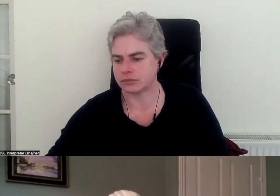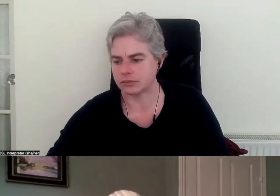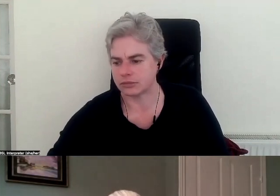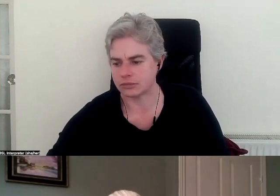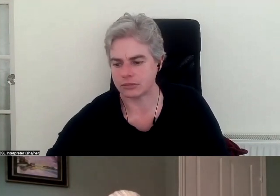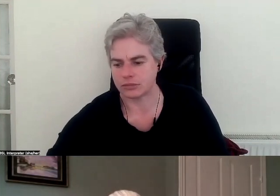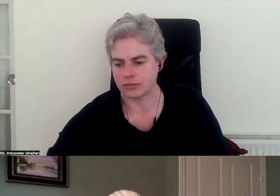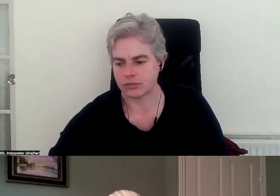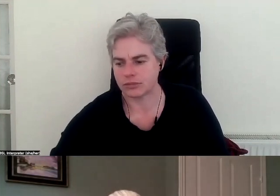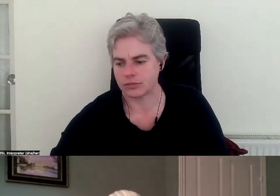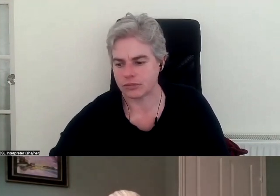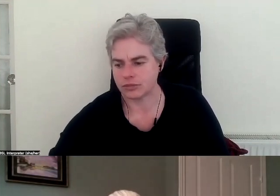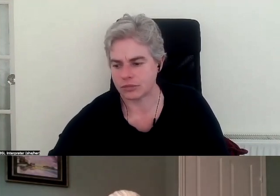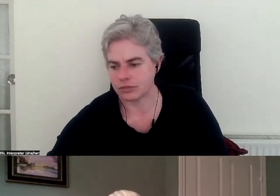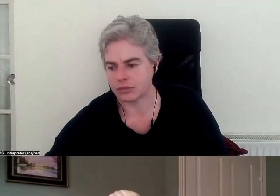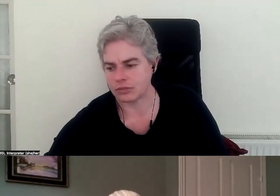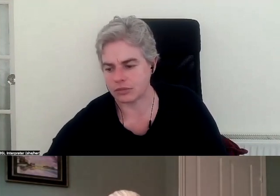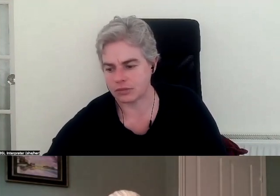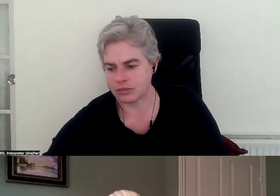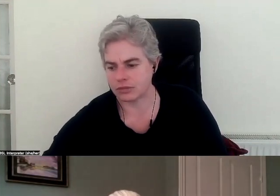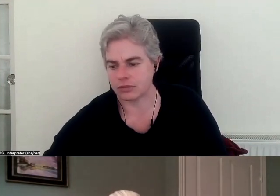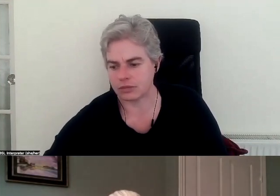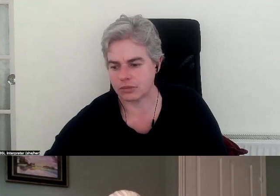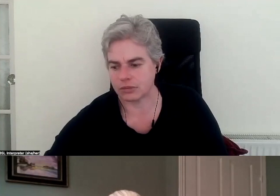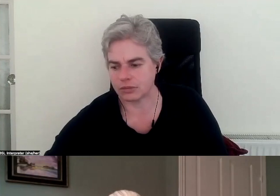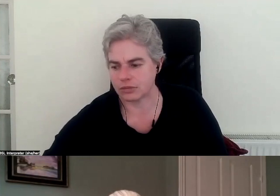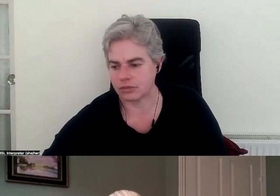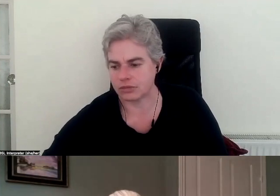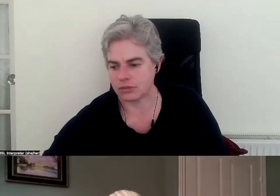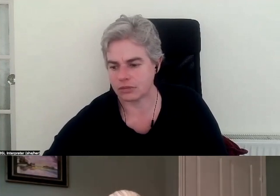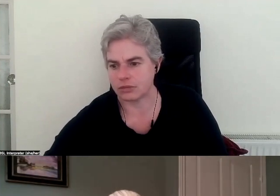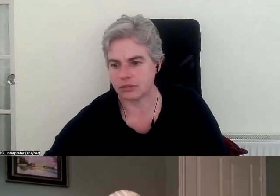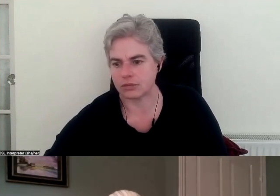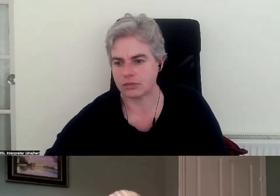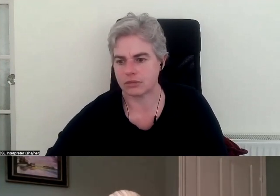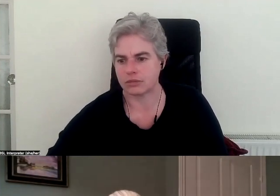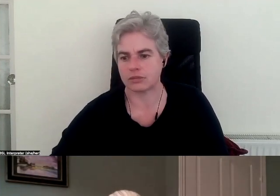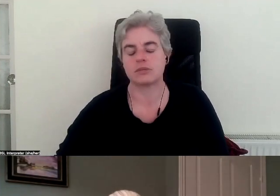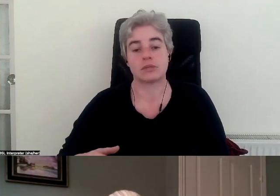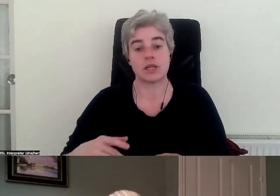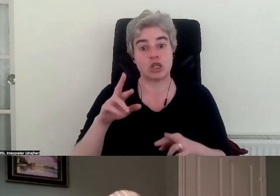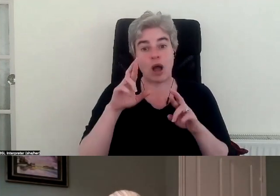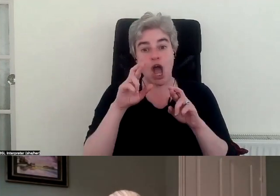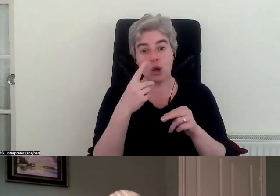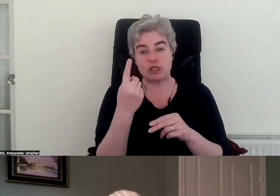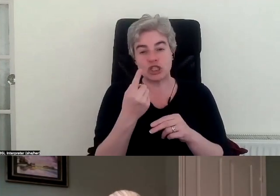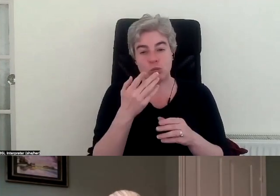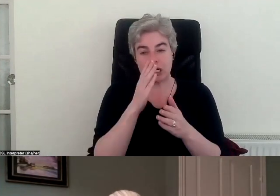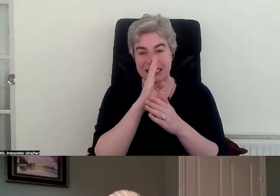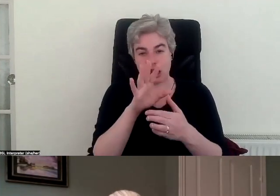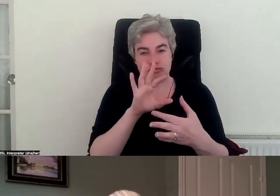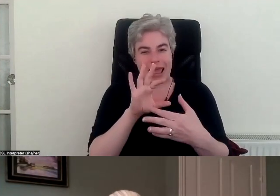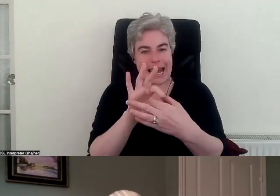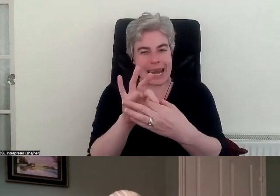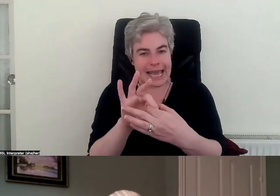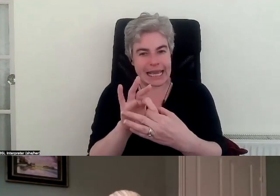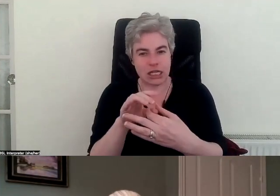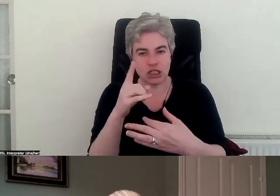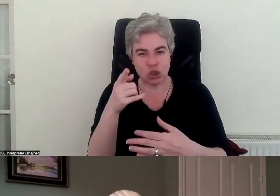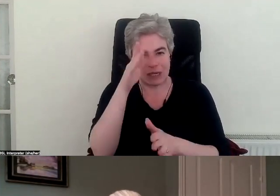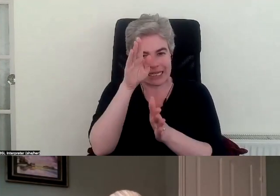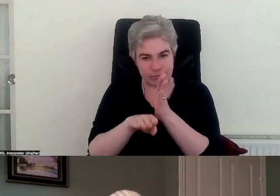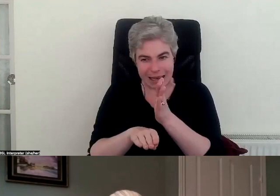very late in the future, I hope someone with a direct link to the experience